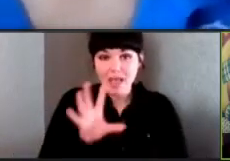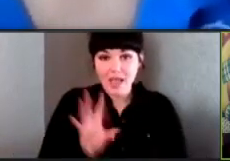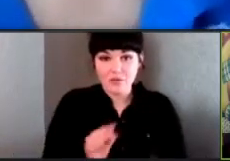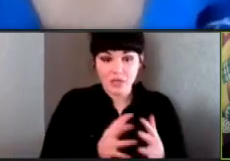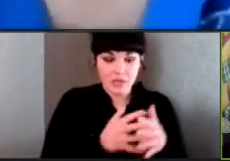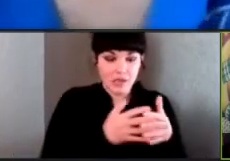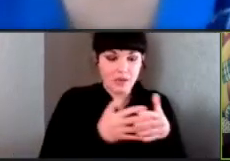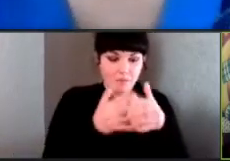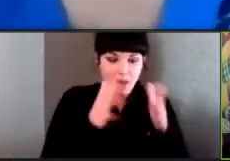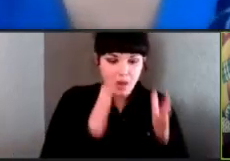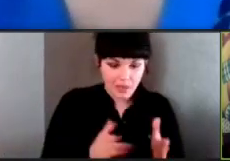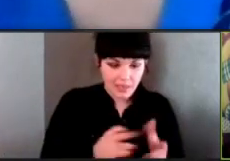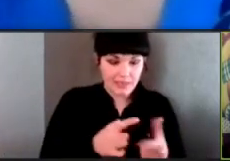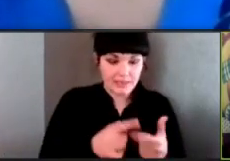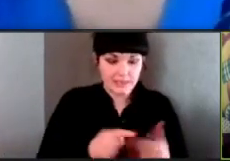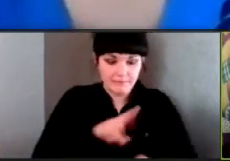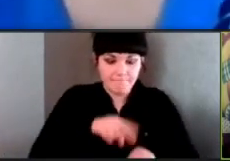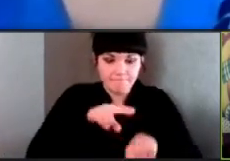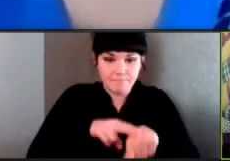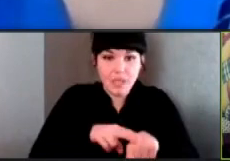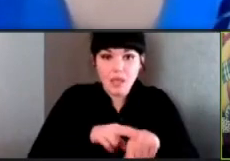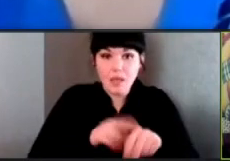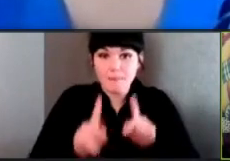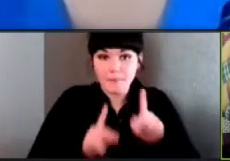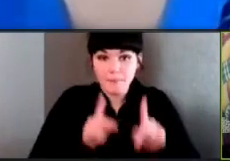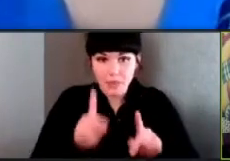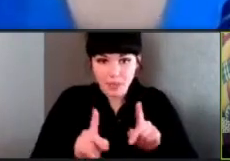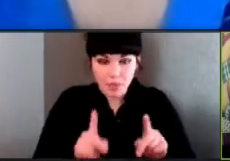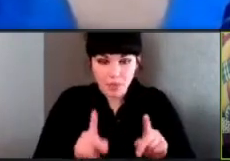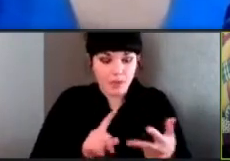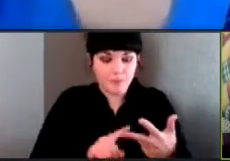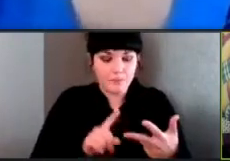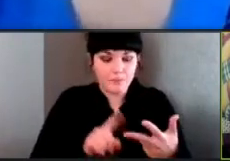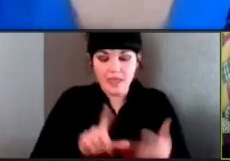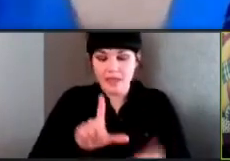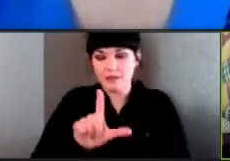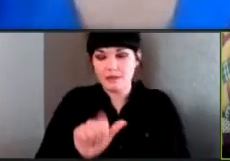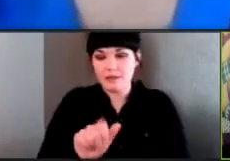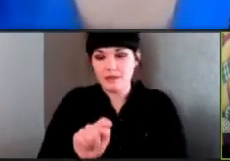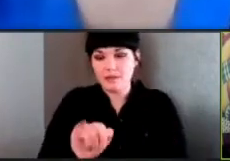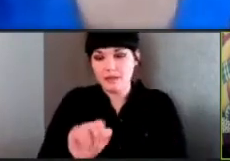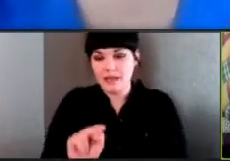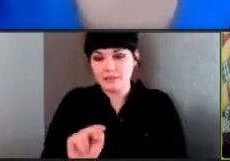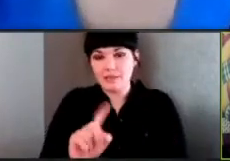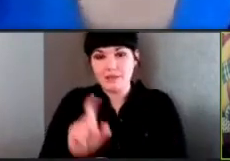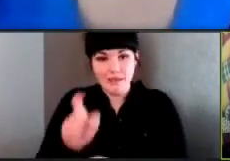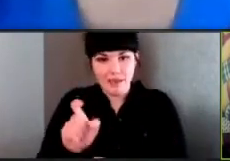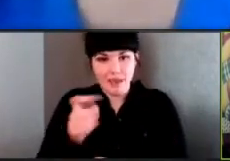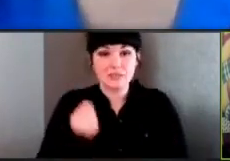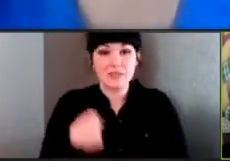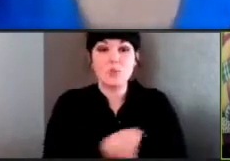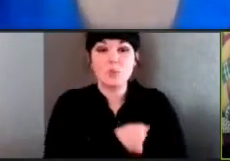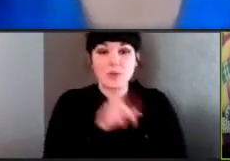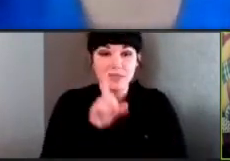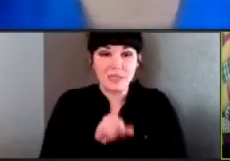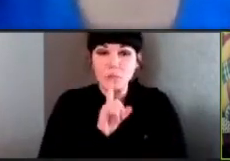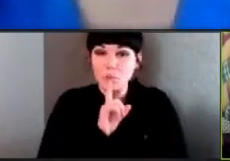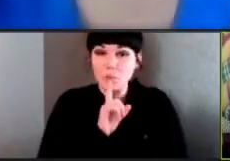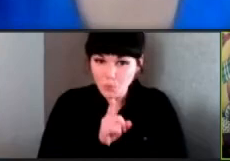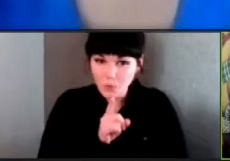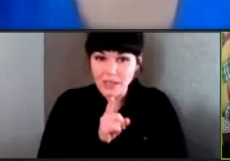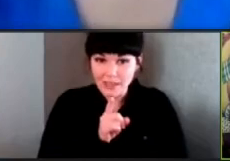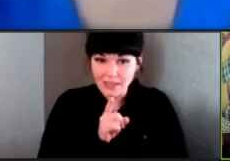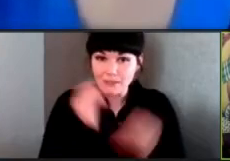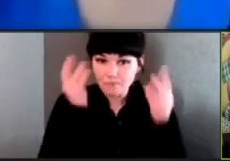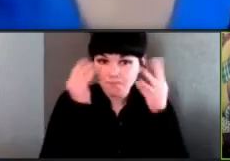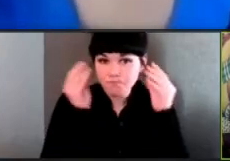Nation people and Latinx. And we need to be diligent about those numbers. So thank you, Hannah, for advocating